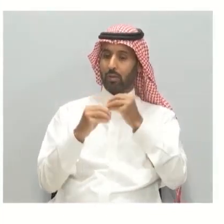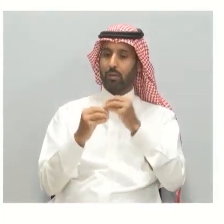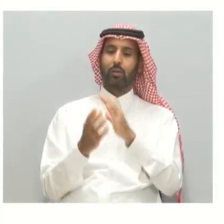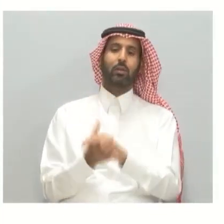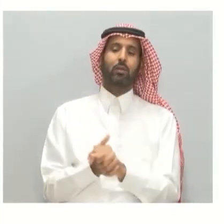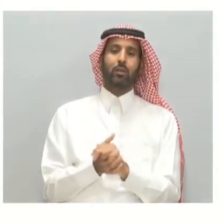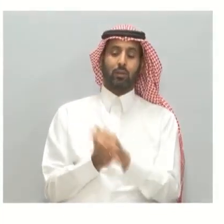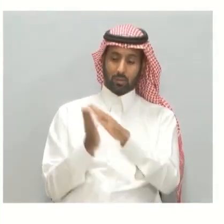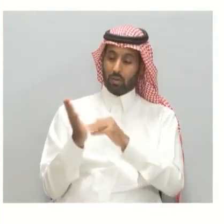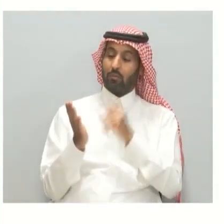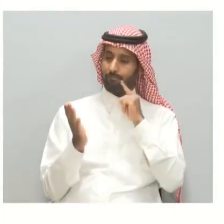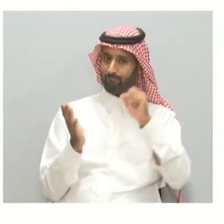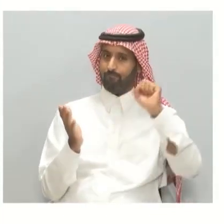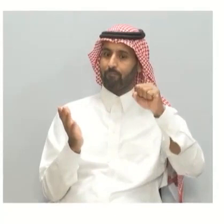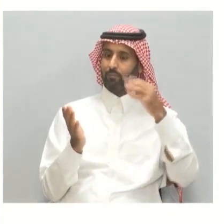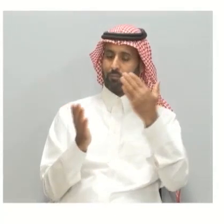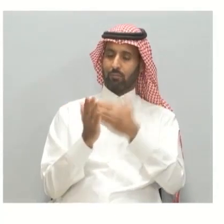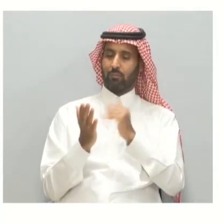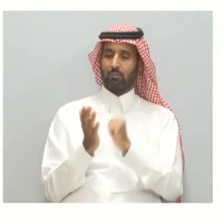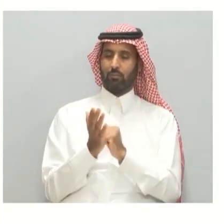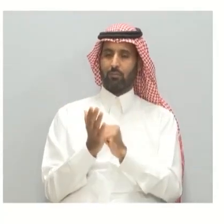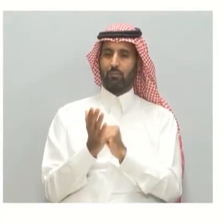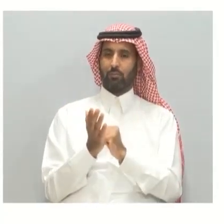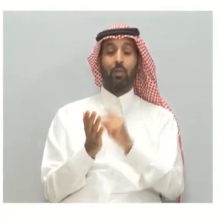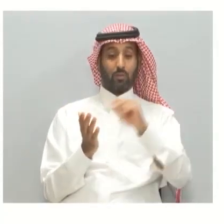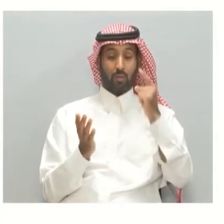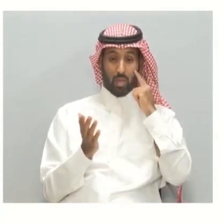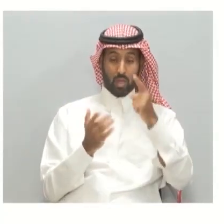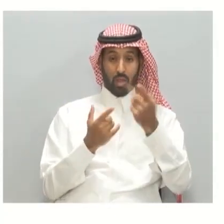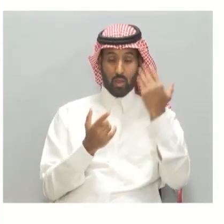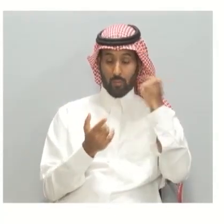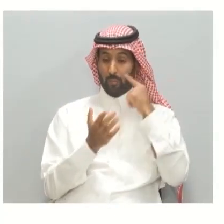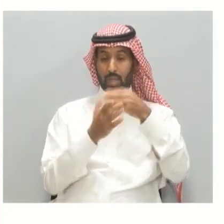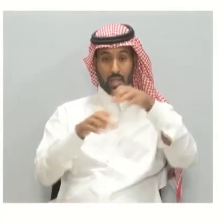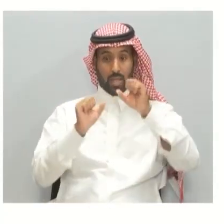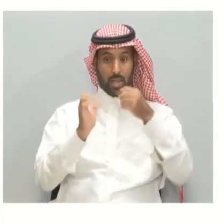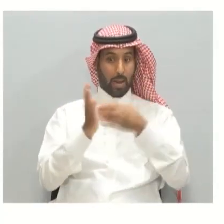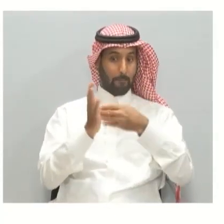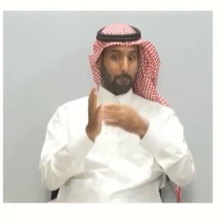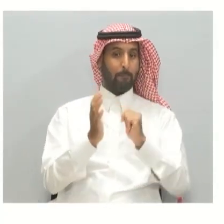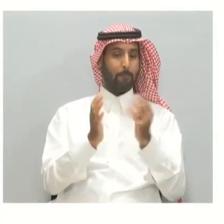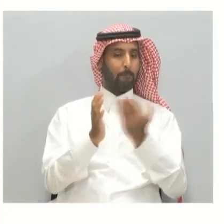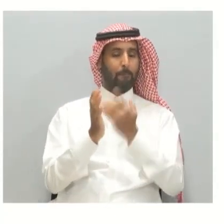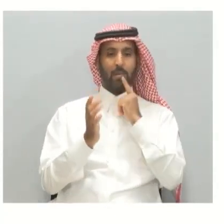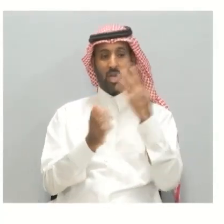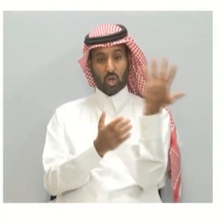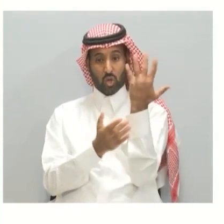explanations? Yes, he does. For example, a related bachelor's degree, for example, in